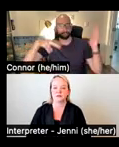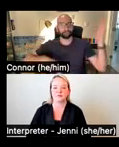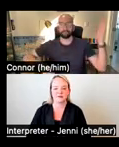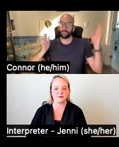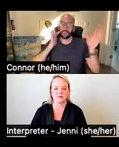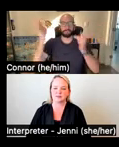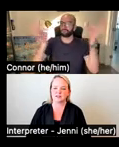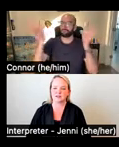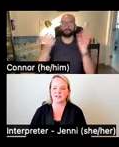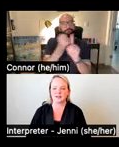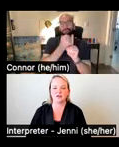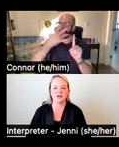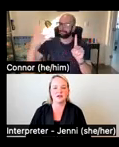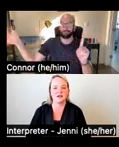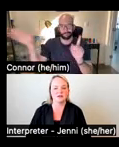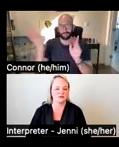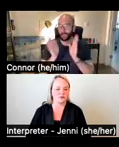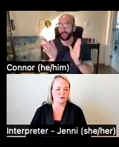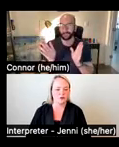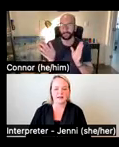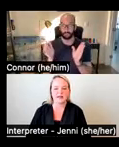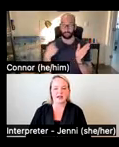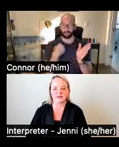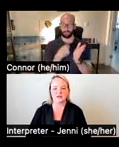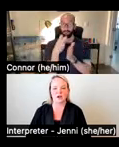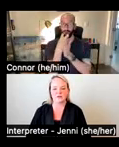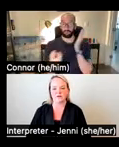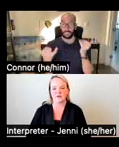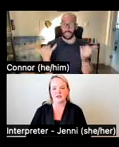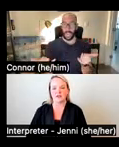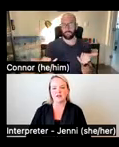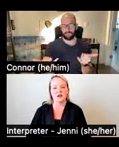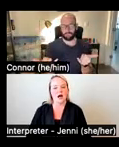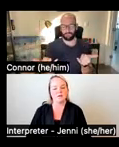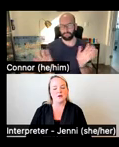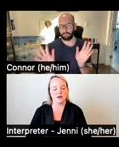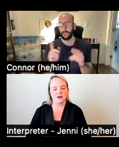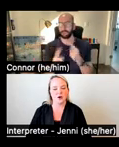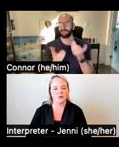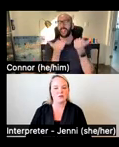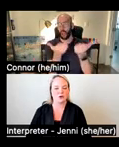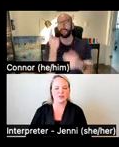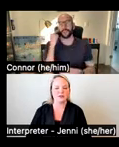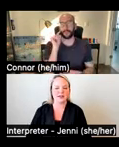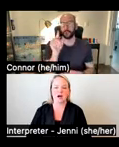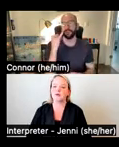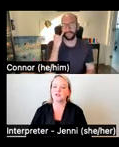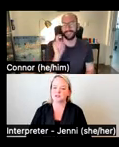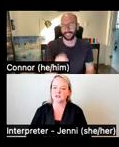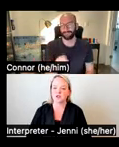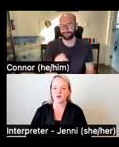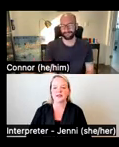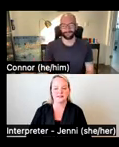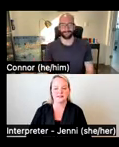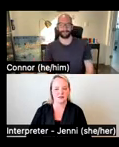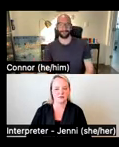It's just fabulous resources. You can take a look. It's great. It adds a lot of information. I'm not going to go more into it now, but just